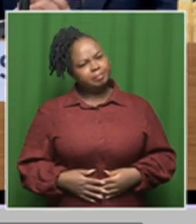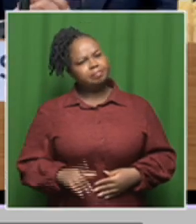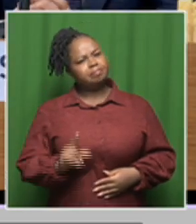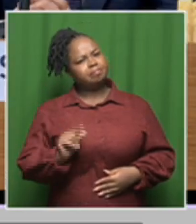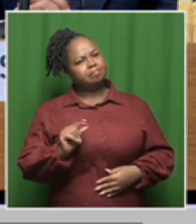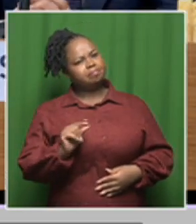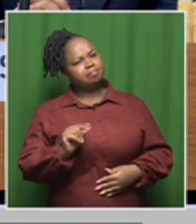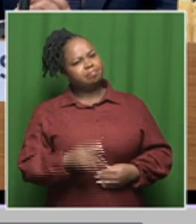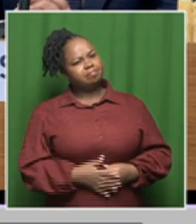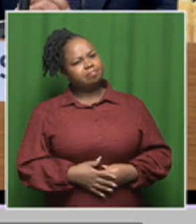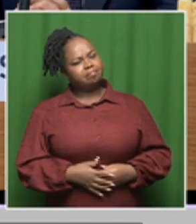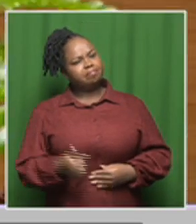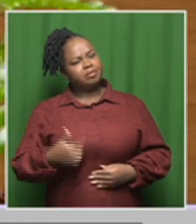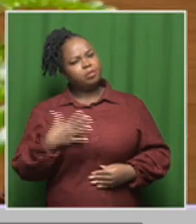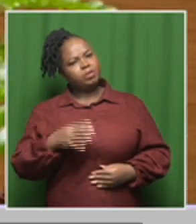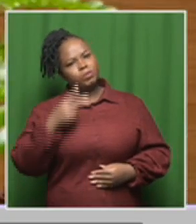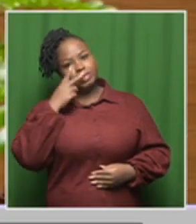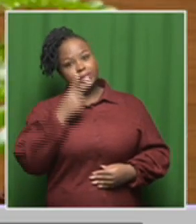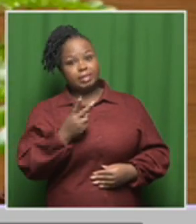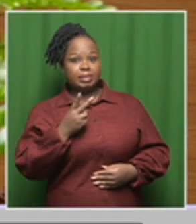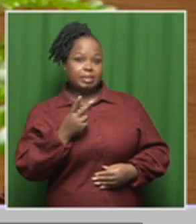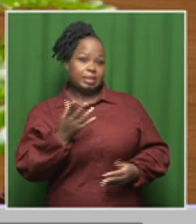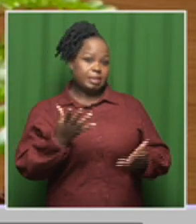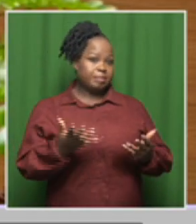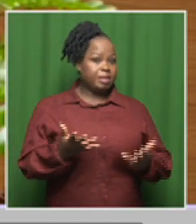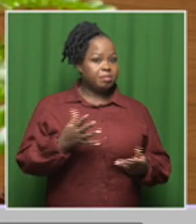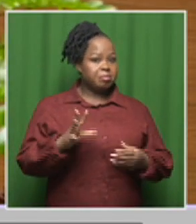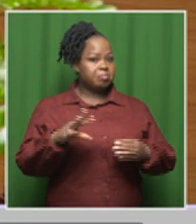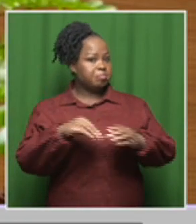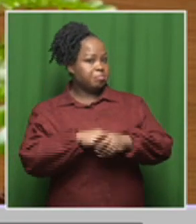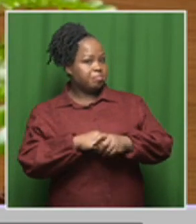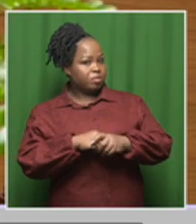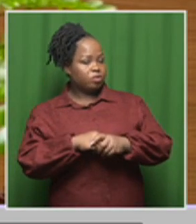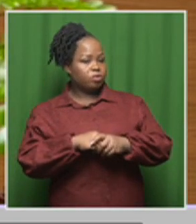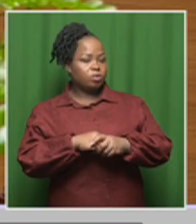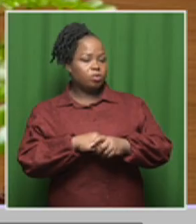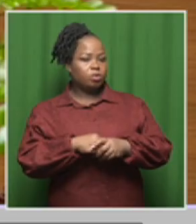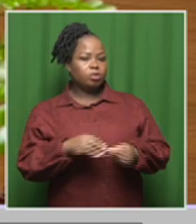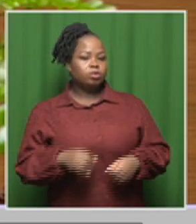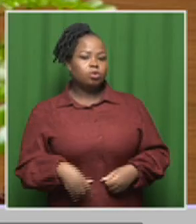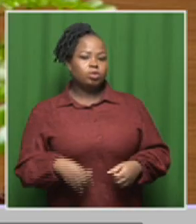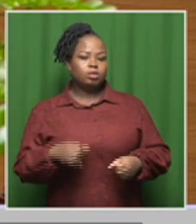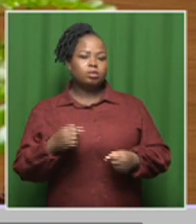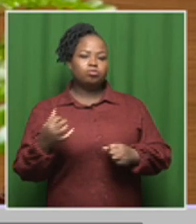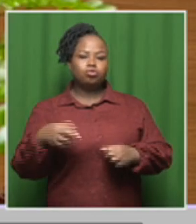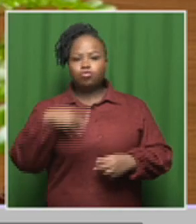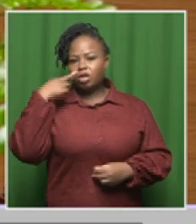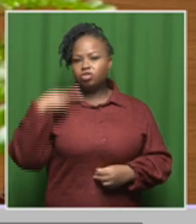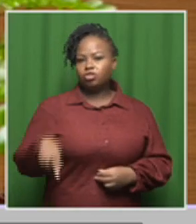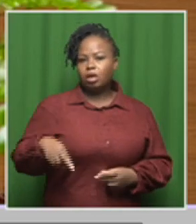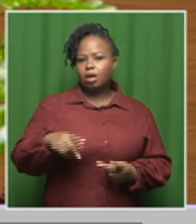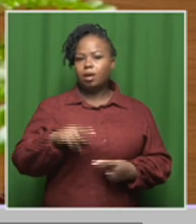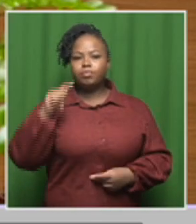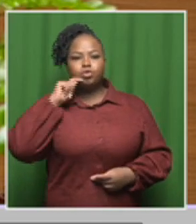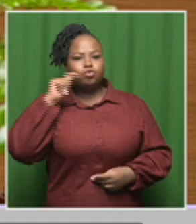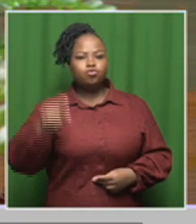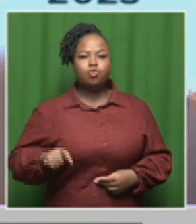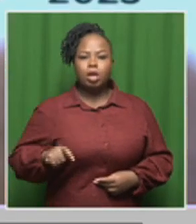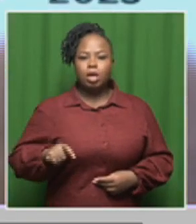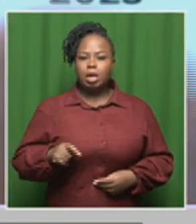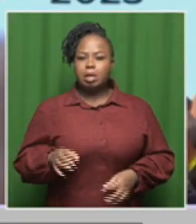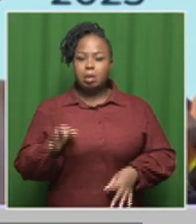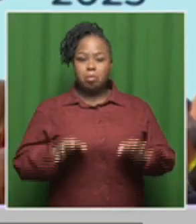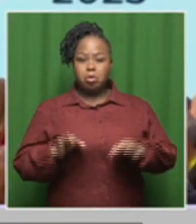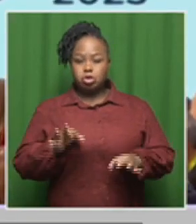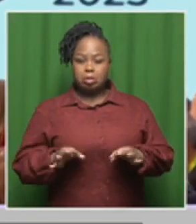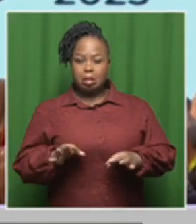to see if we see him including any of the geopolitical tensions, perhaps in Russia and Ukraine. Maybe that'll come